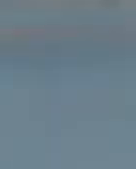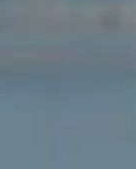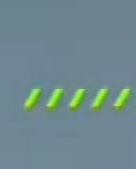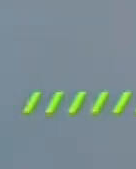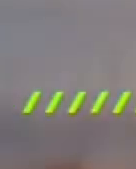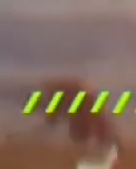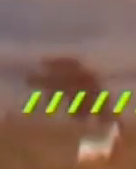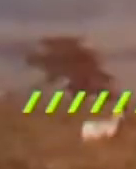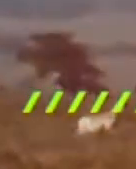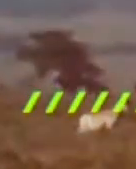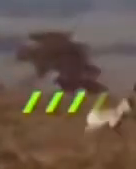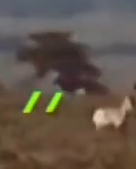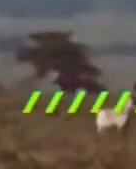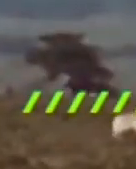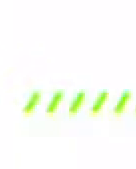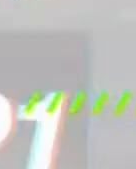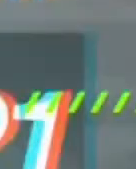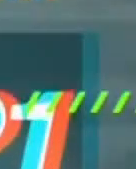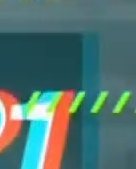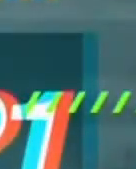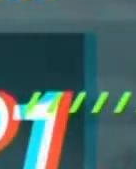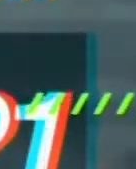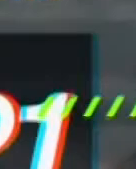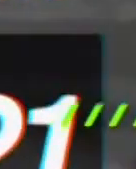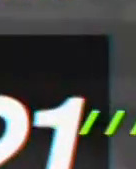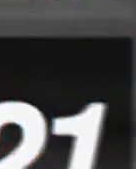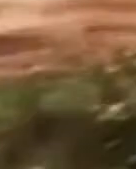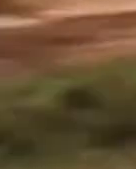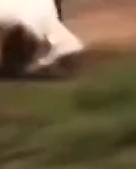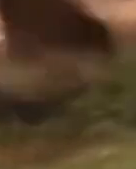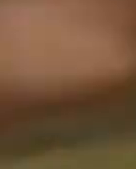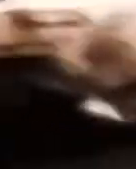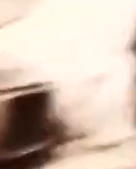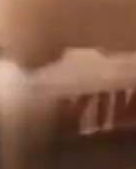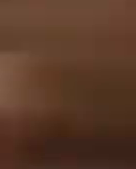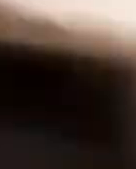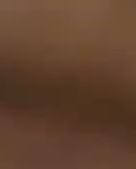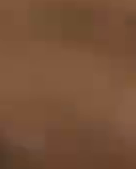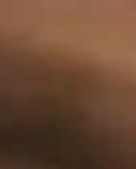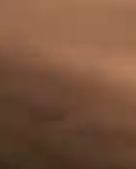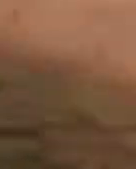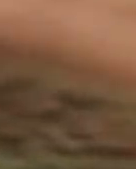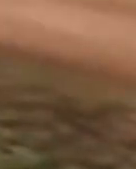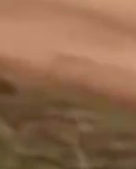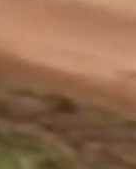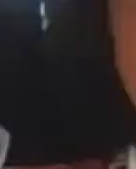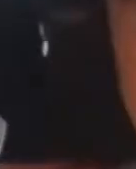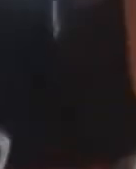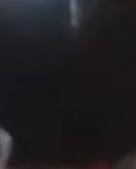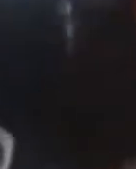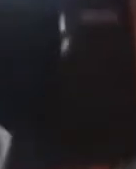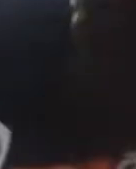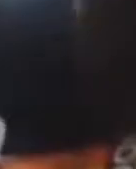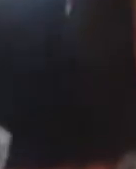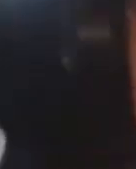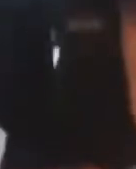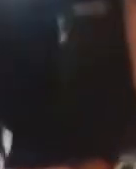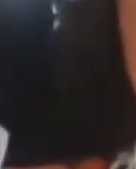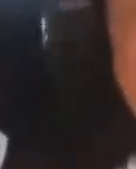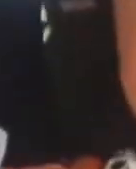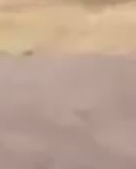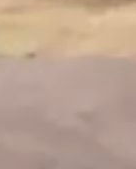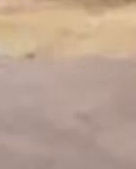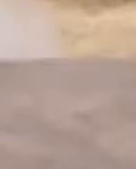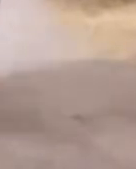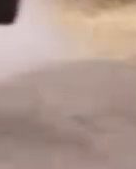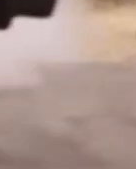on KBC Channel 1 from 24th to 27th June. See the world's best drivers navigate their machines